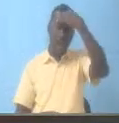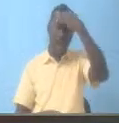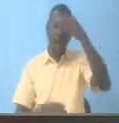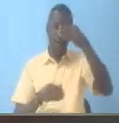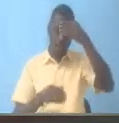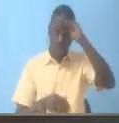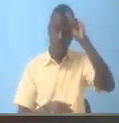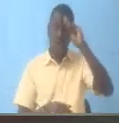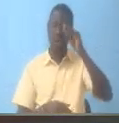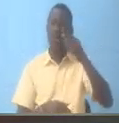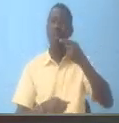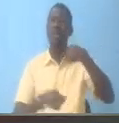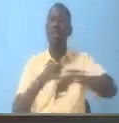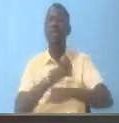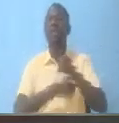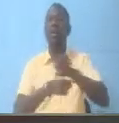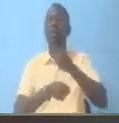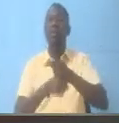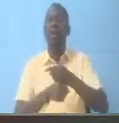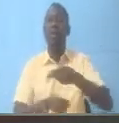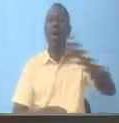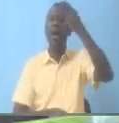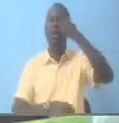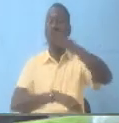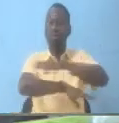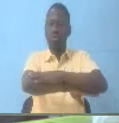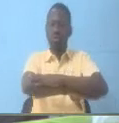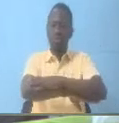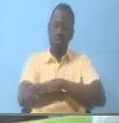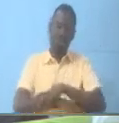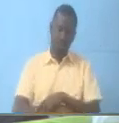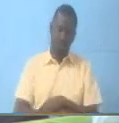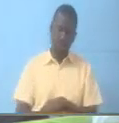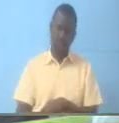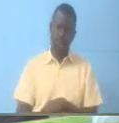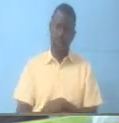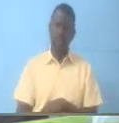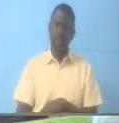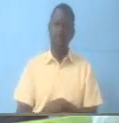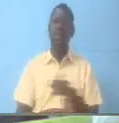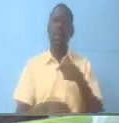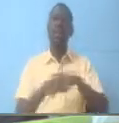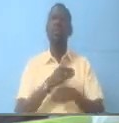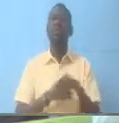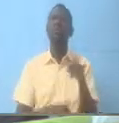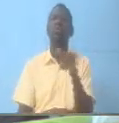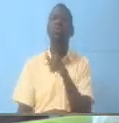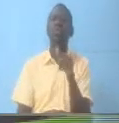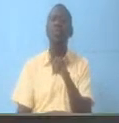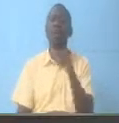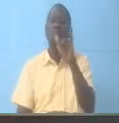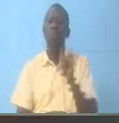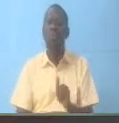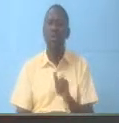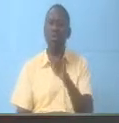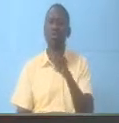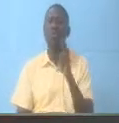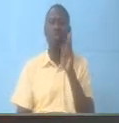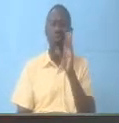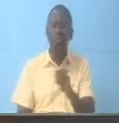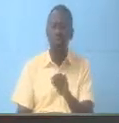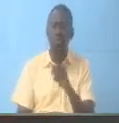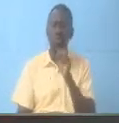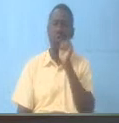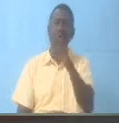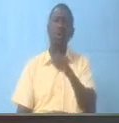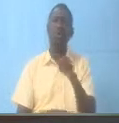ma jiite nag xale yu góor yi nga xam ne ñoo daan jàngee Gambia High School. In what year did you do your GCE and A levels? Ban at